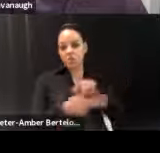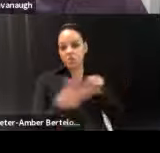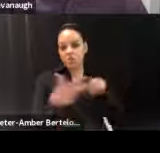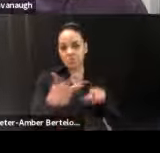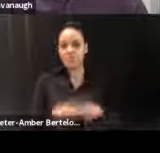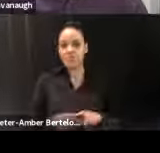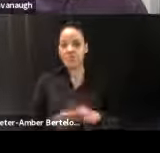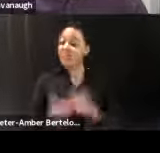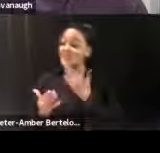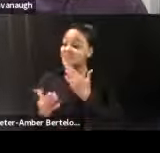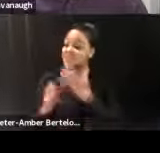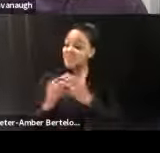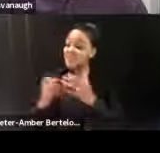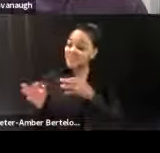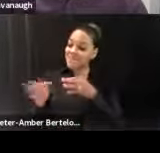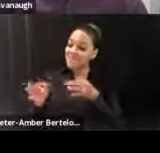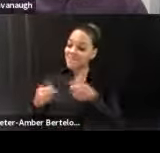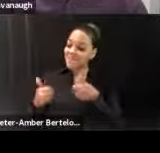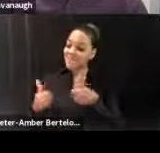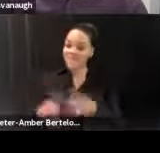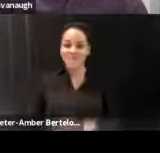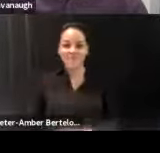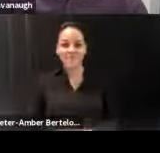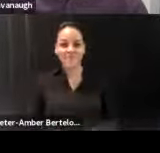Thank you so much.